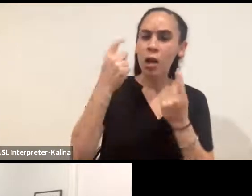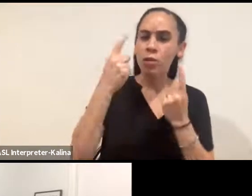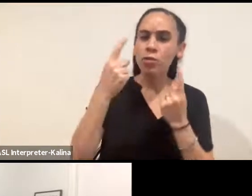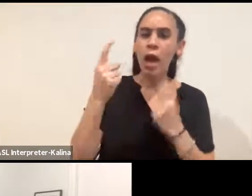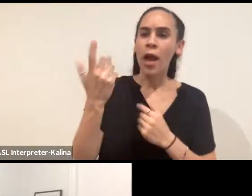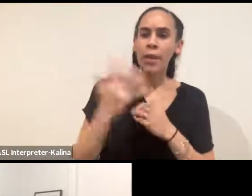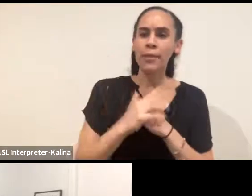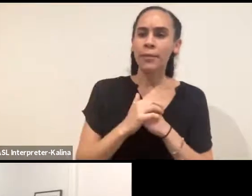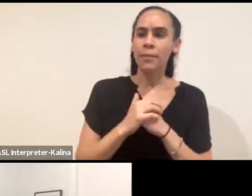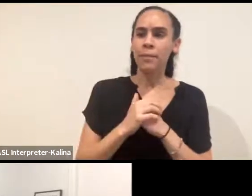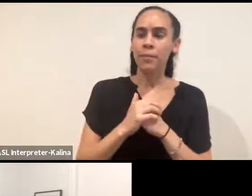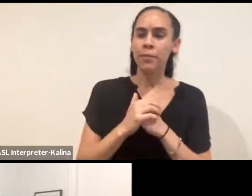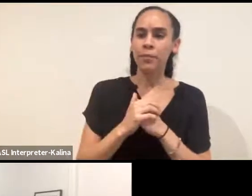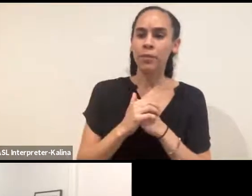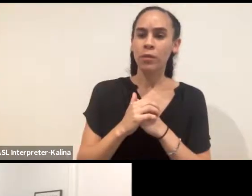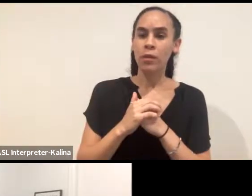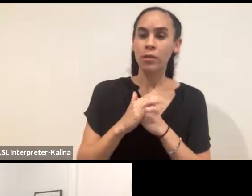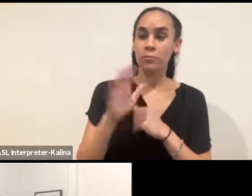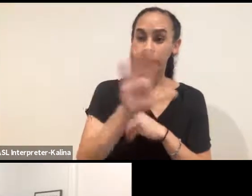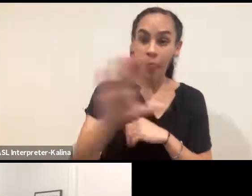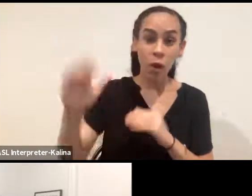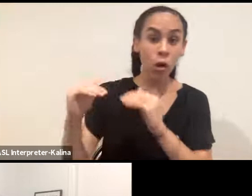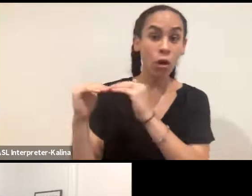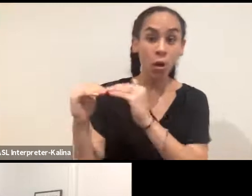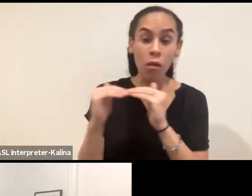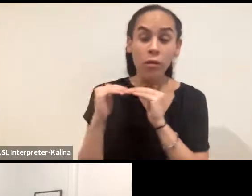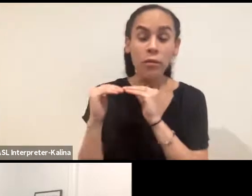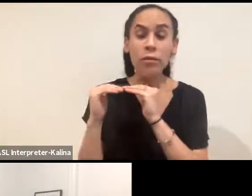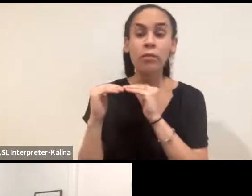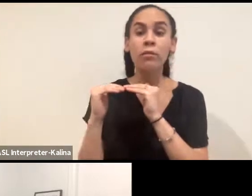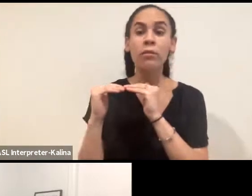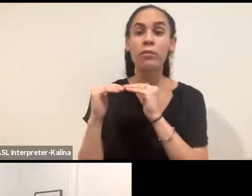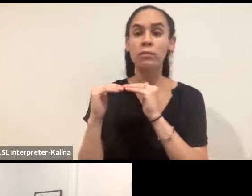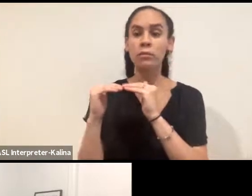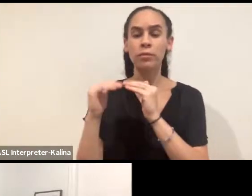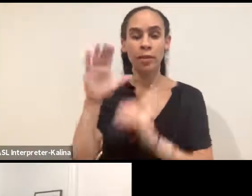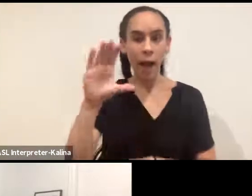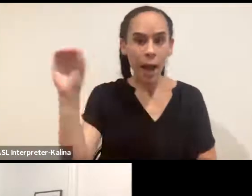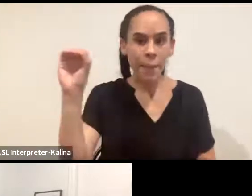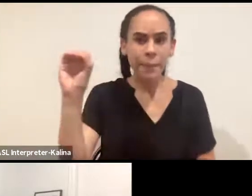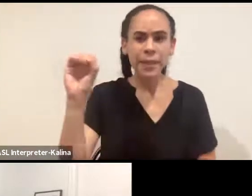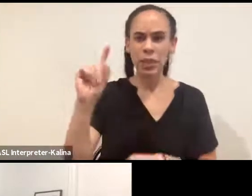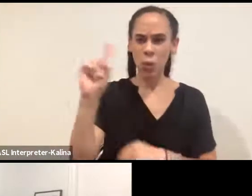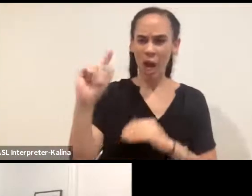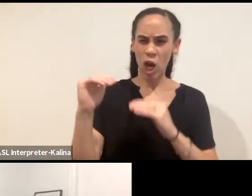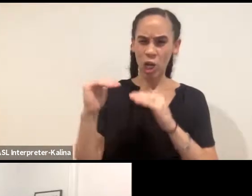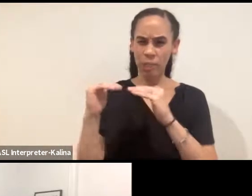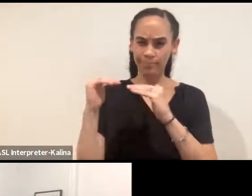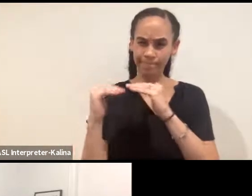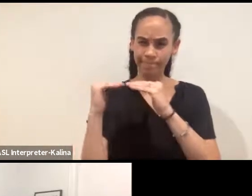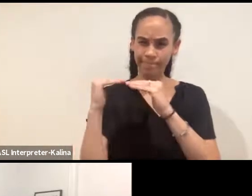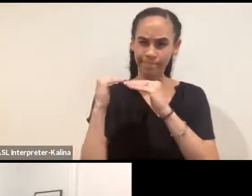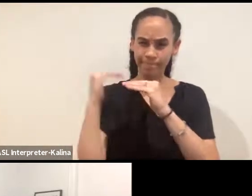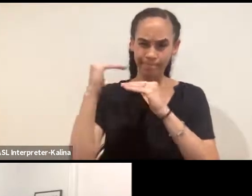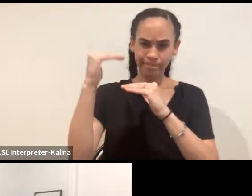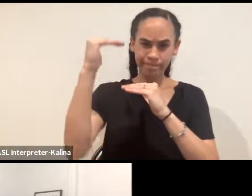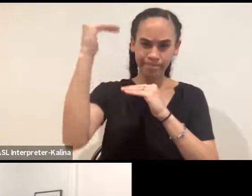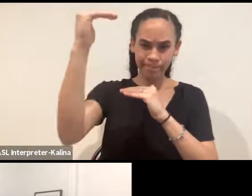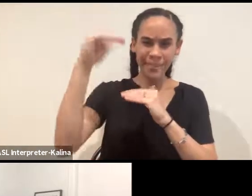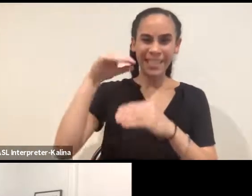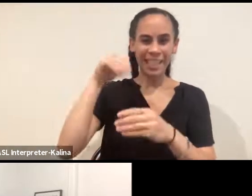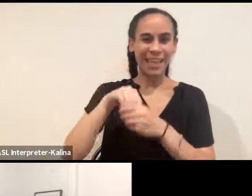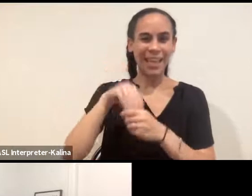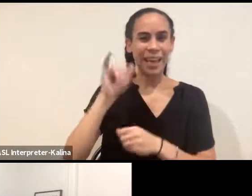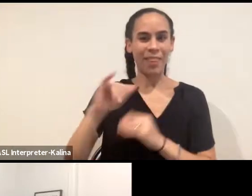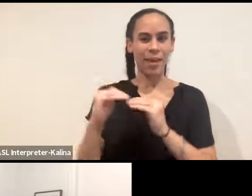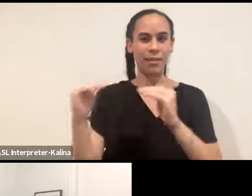are, where their colleagues, where their companies might be along those stages. And it starts, for most of us, it starts with denial.